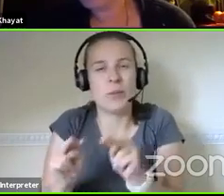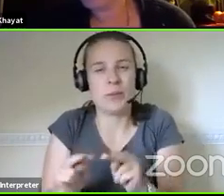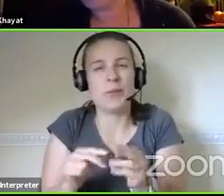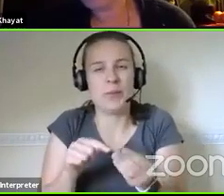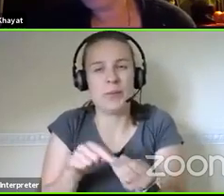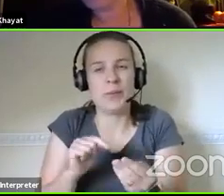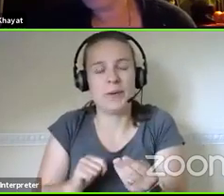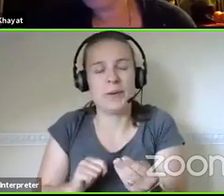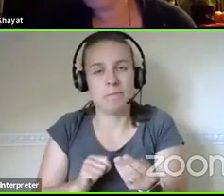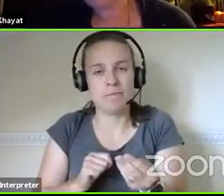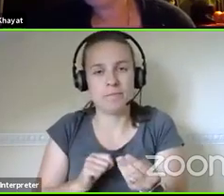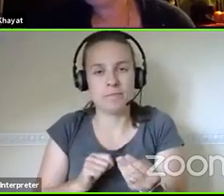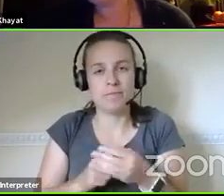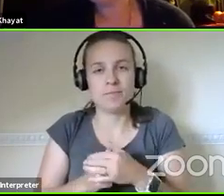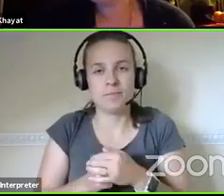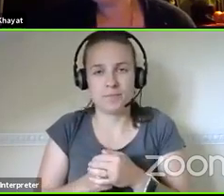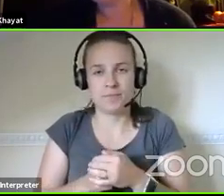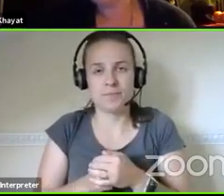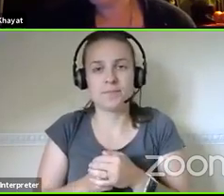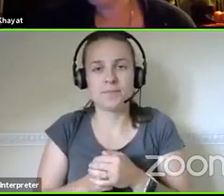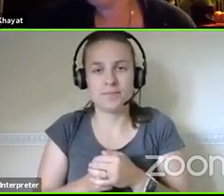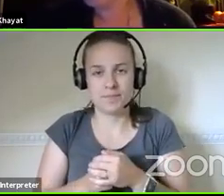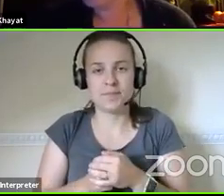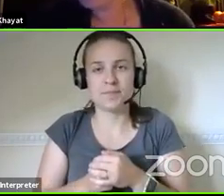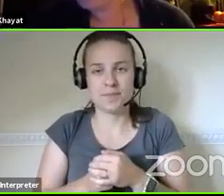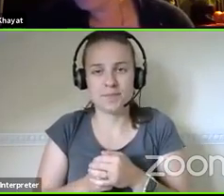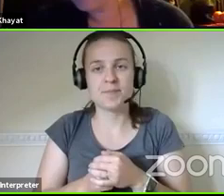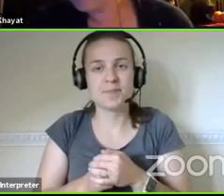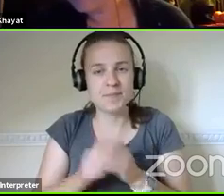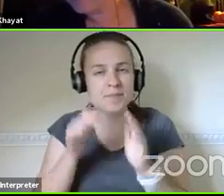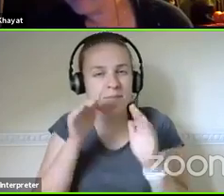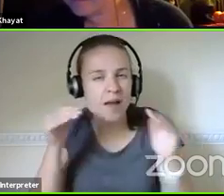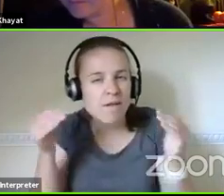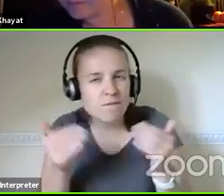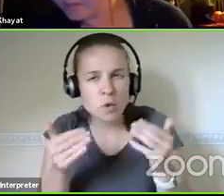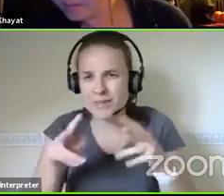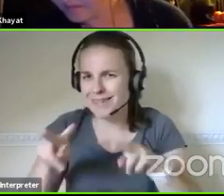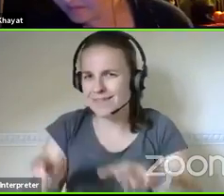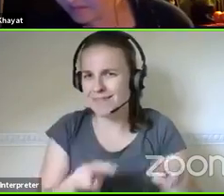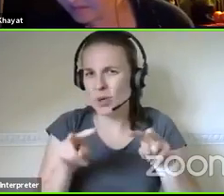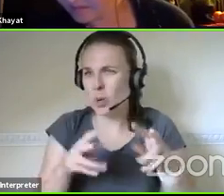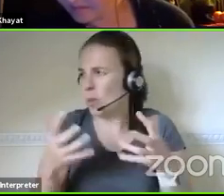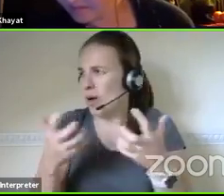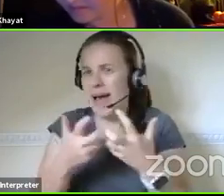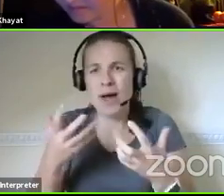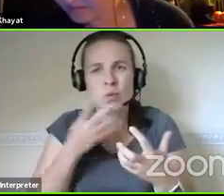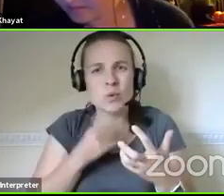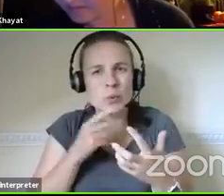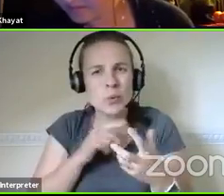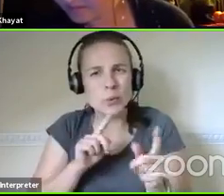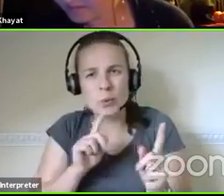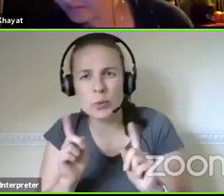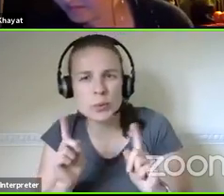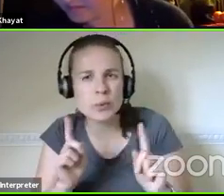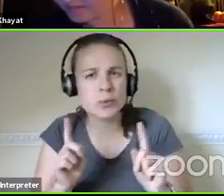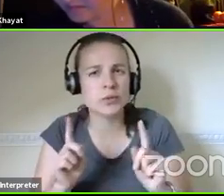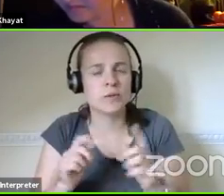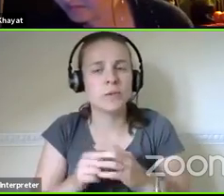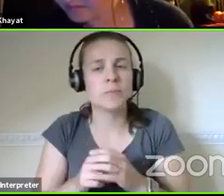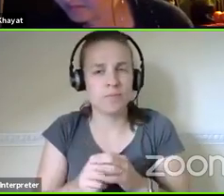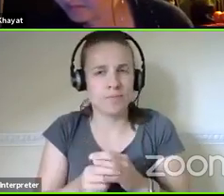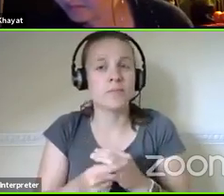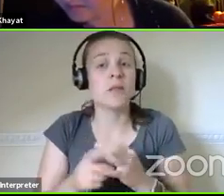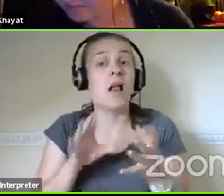focuses on how to use the videos that we've got, the videos we've produced for